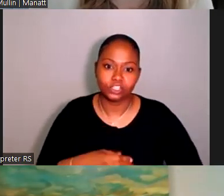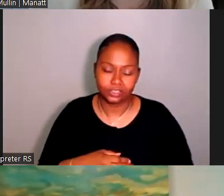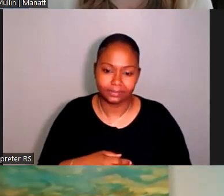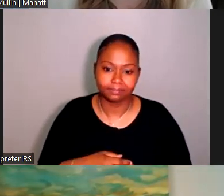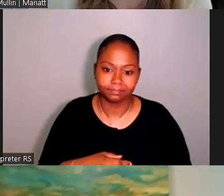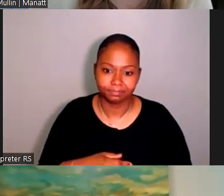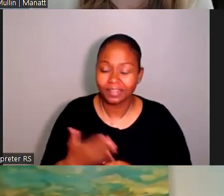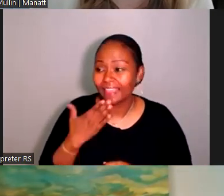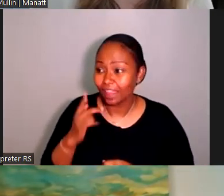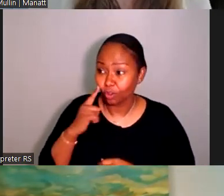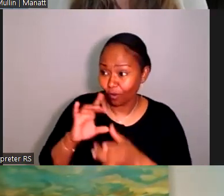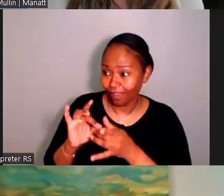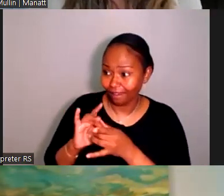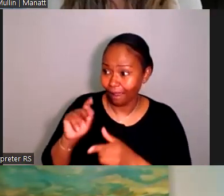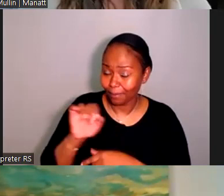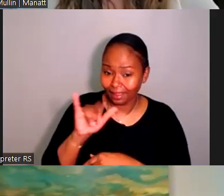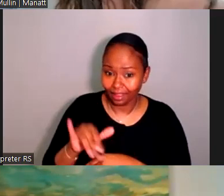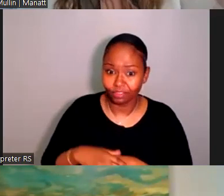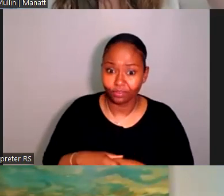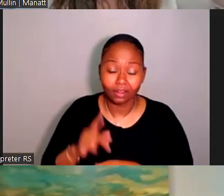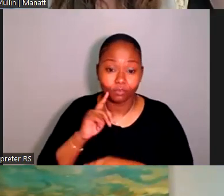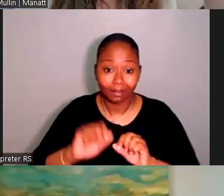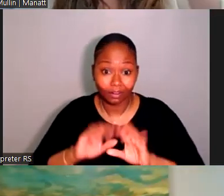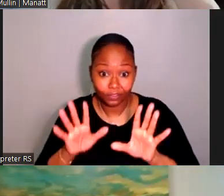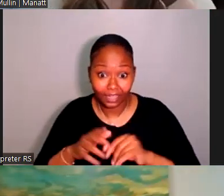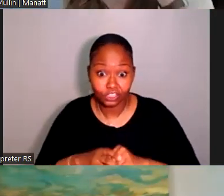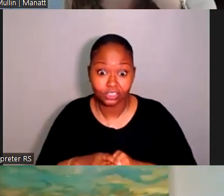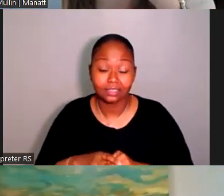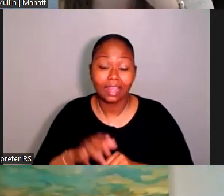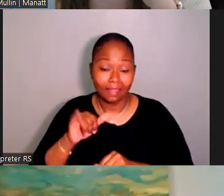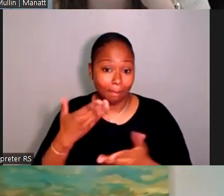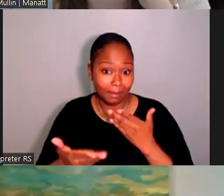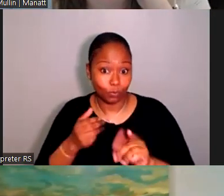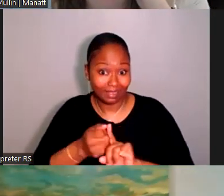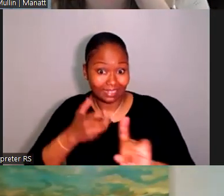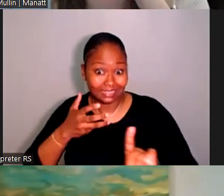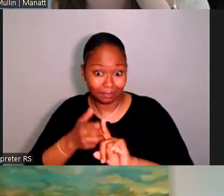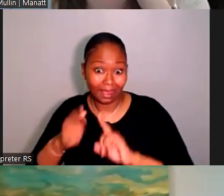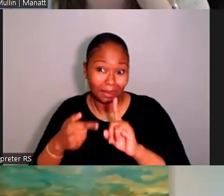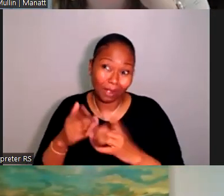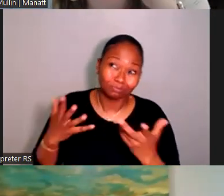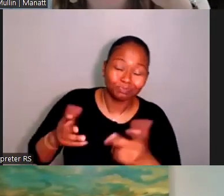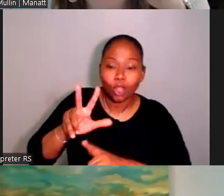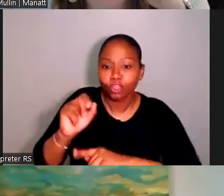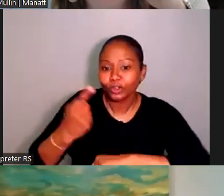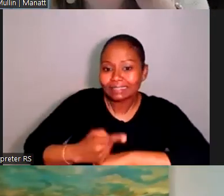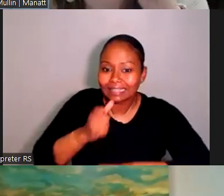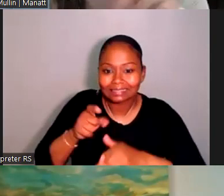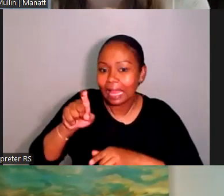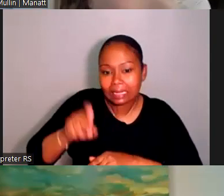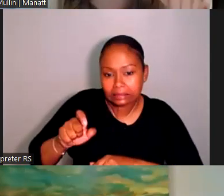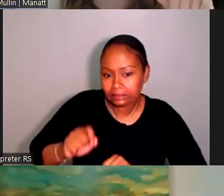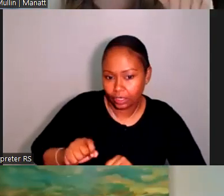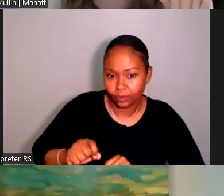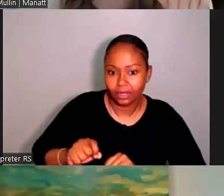that comment, Catherine. And maybe a clarification here that we can expand upon is 30 days was not necessarily intended here to indicate